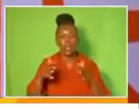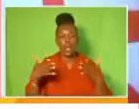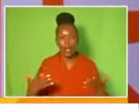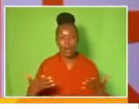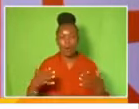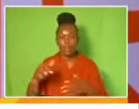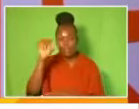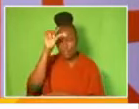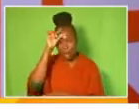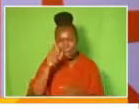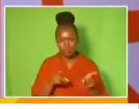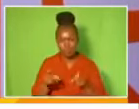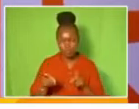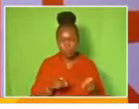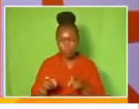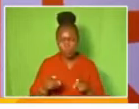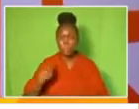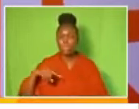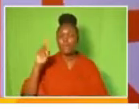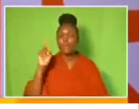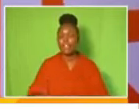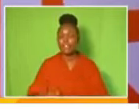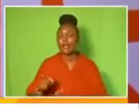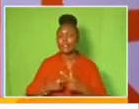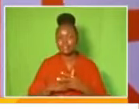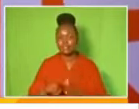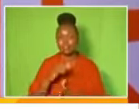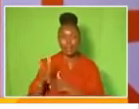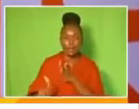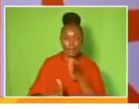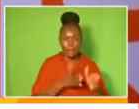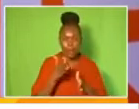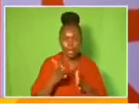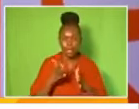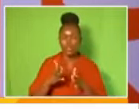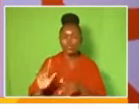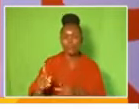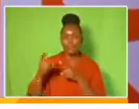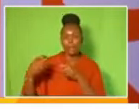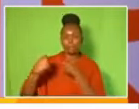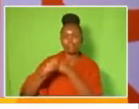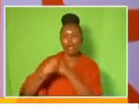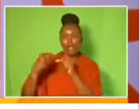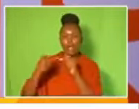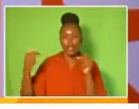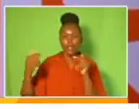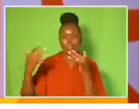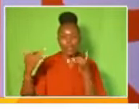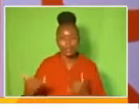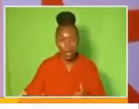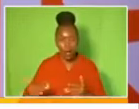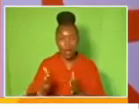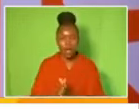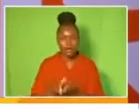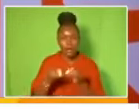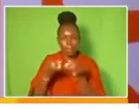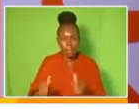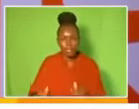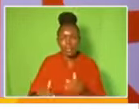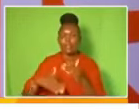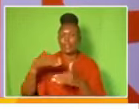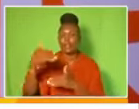governed. We must start organizing to fight our opponents now and defeat them in the